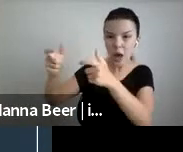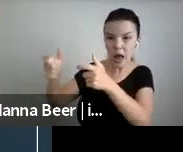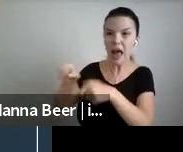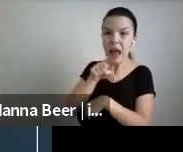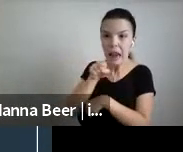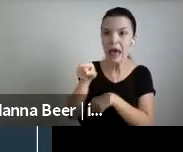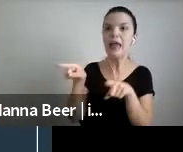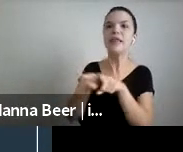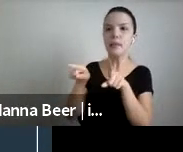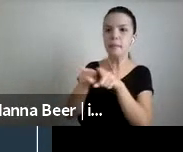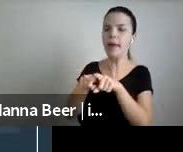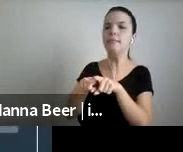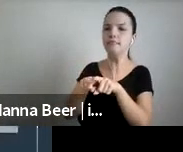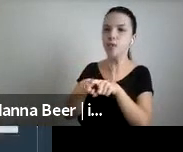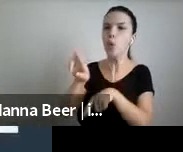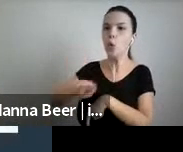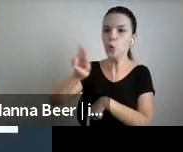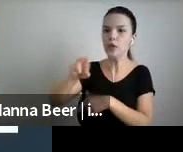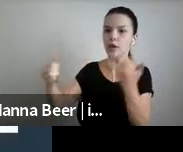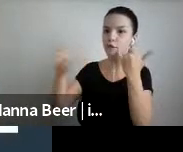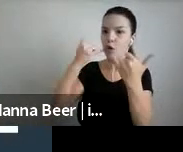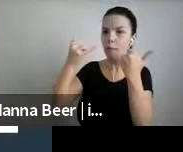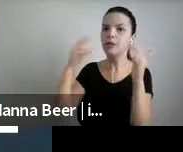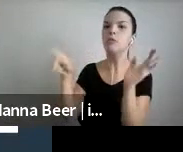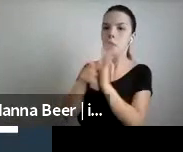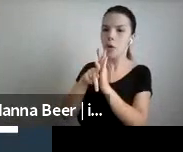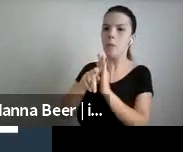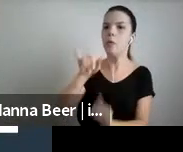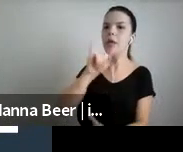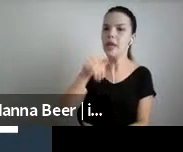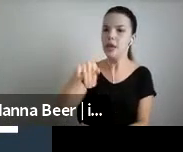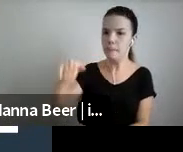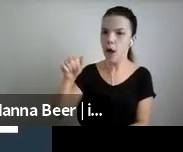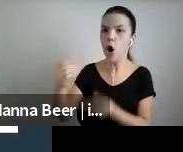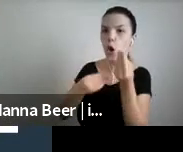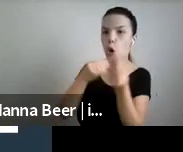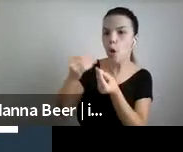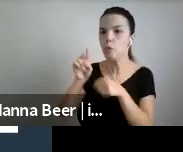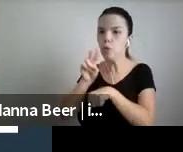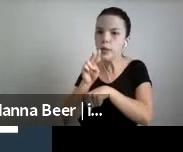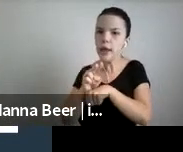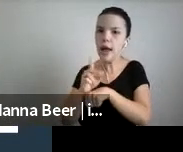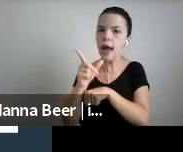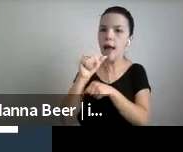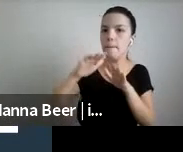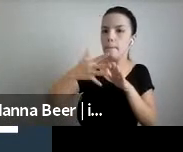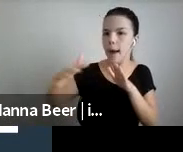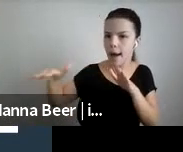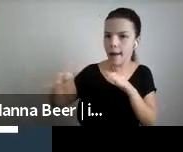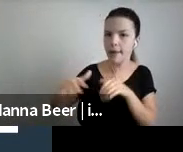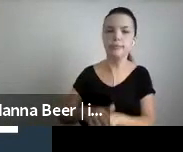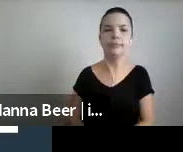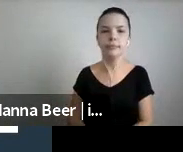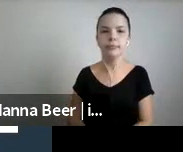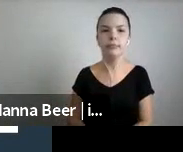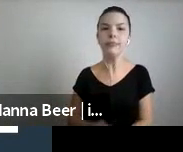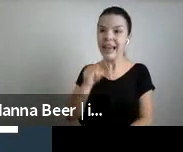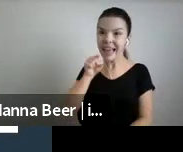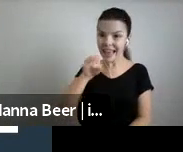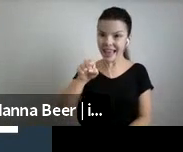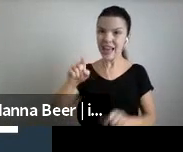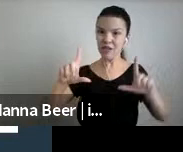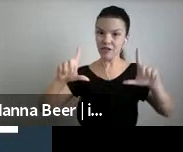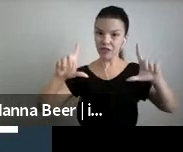And that gives you a kind of a round. This is a real-world example of bycatch and